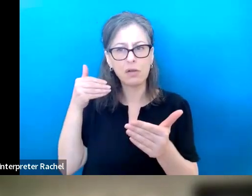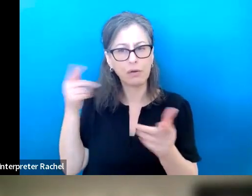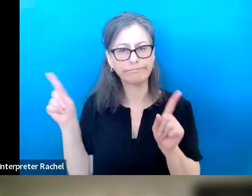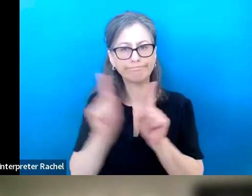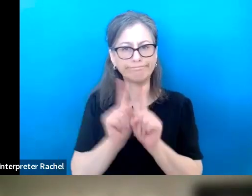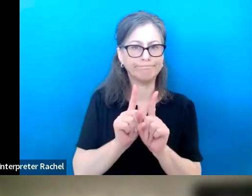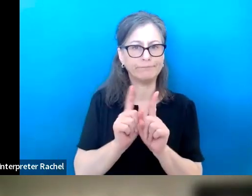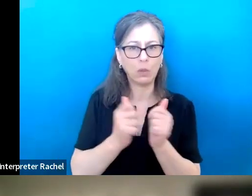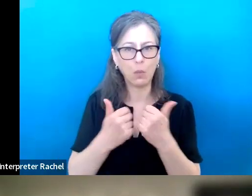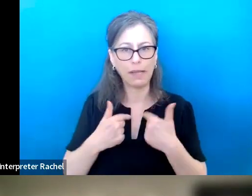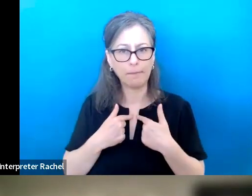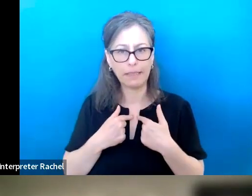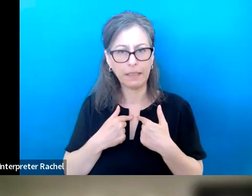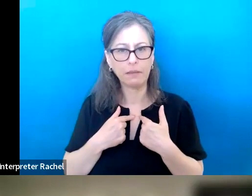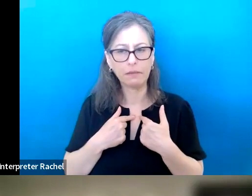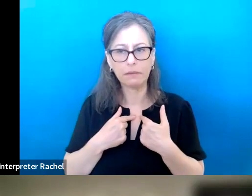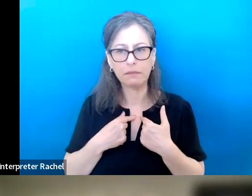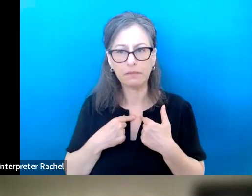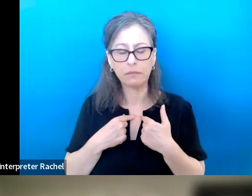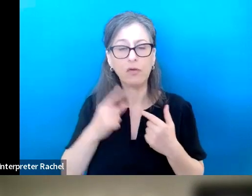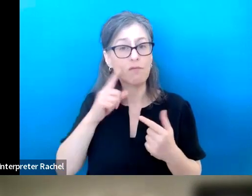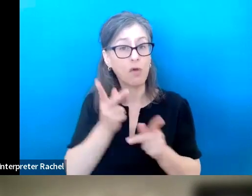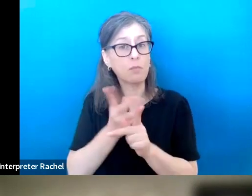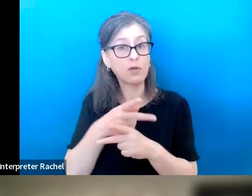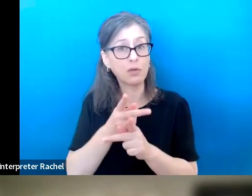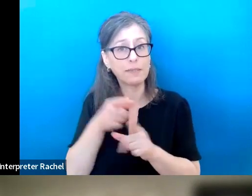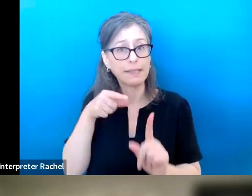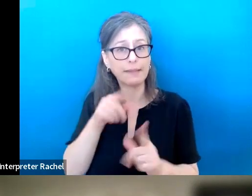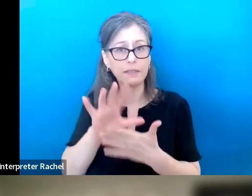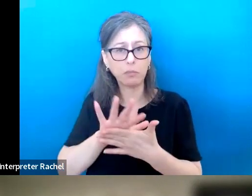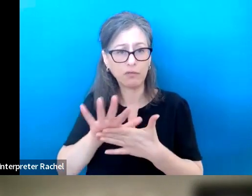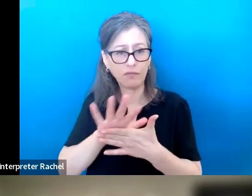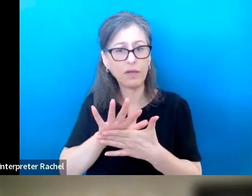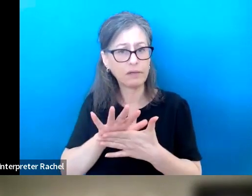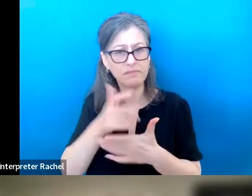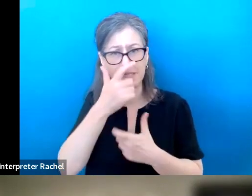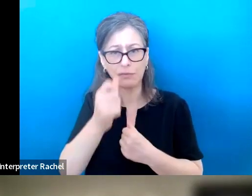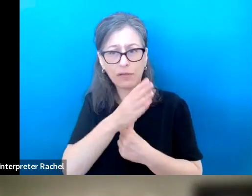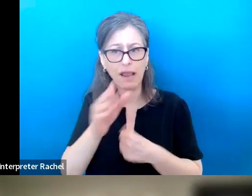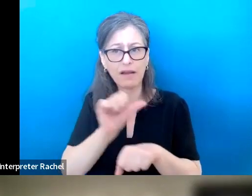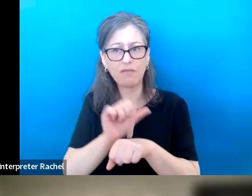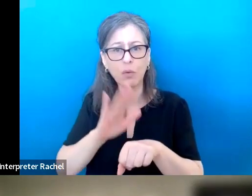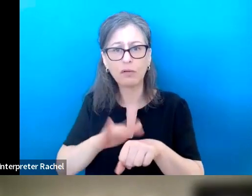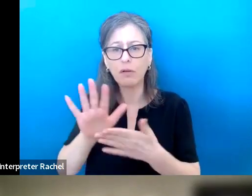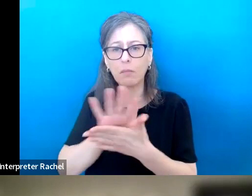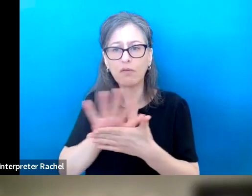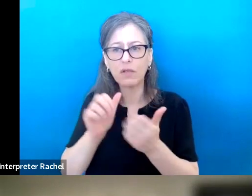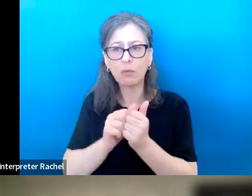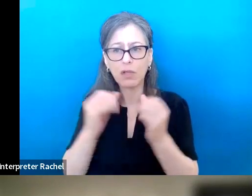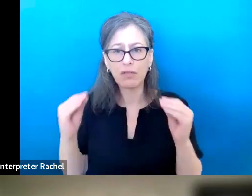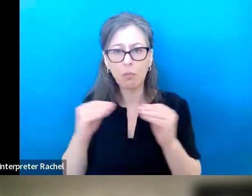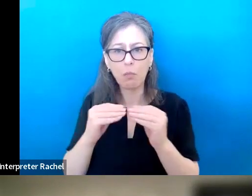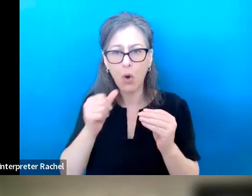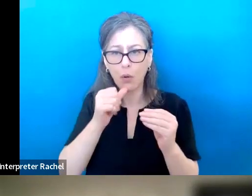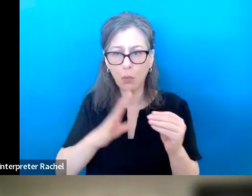shoulder to shoulder, I would say, in terms of the producing of the movie. It's really interesting. I've never worked on a movie that's had more